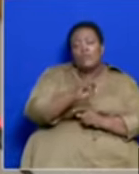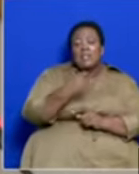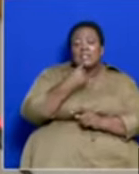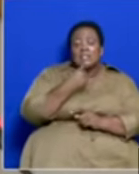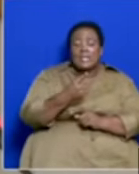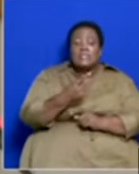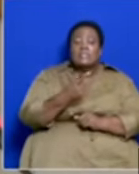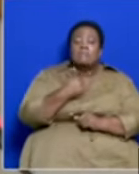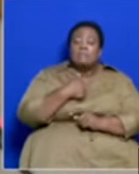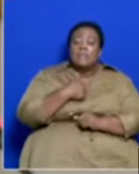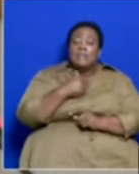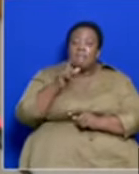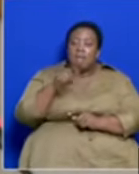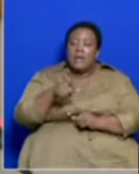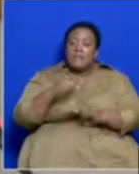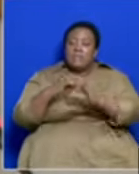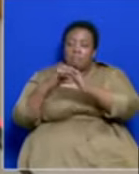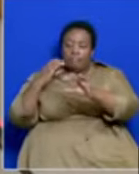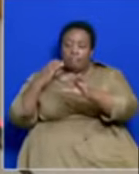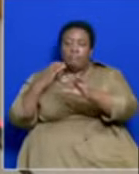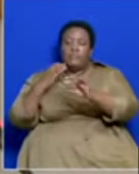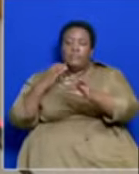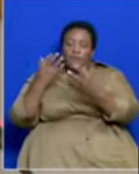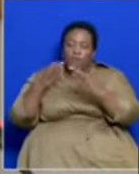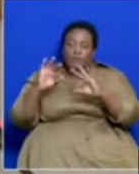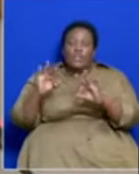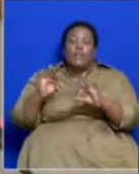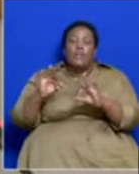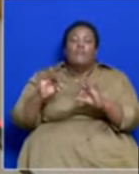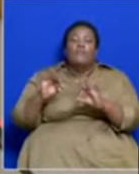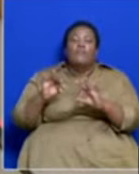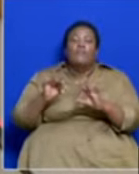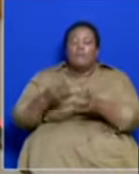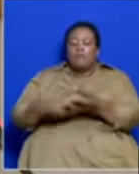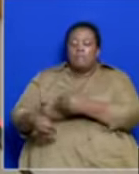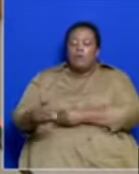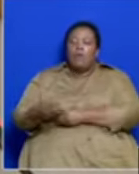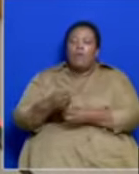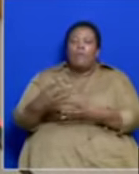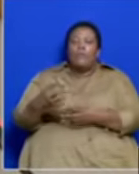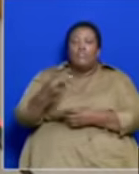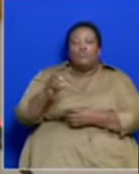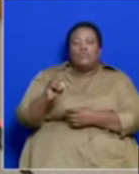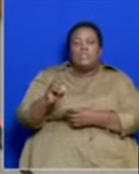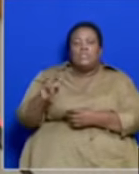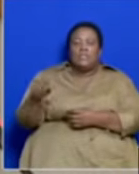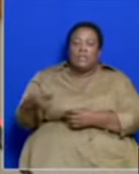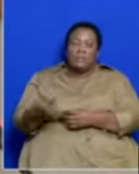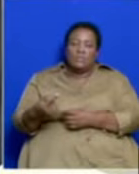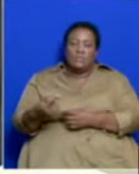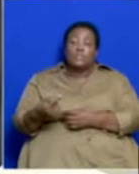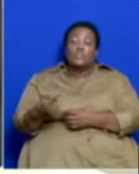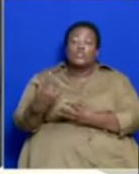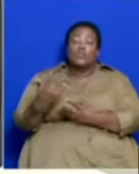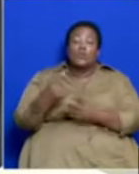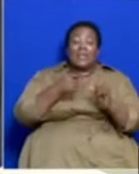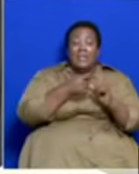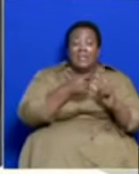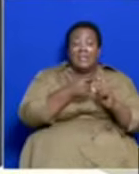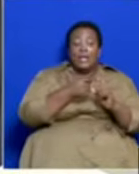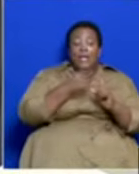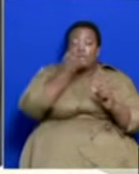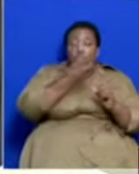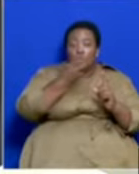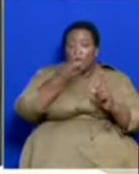refused. Yusuf is wanted by a colonel from Crime Intelligence Jamiston for questioning regarding the theft of goods as well as truck